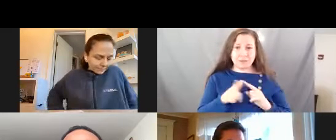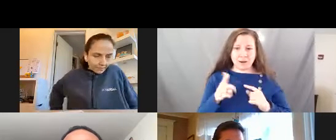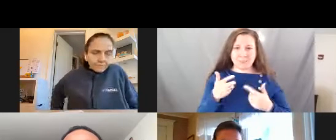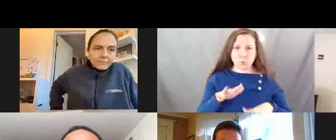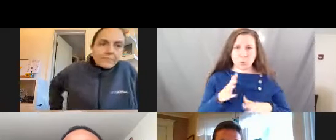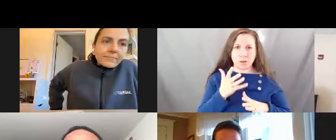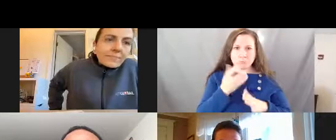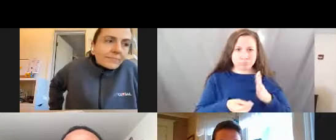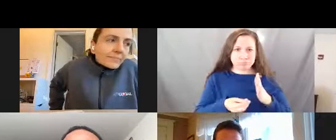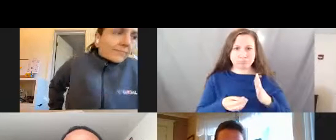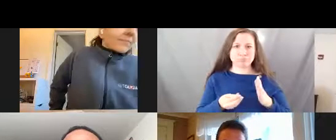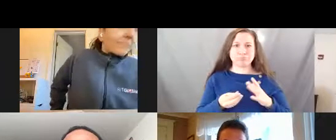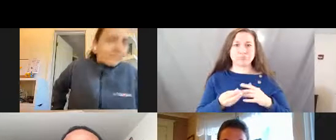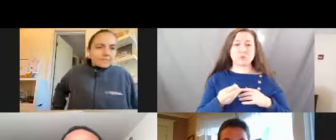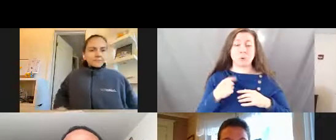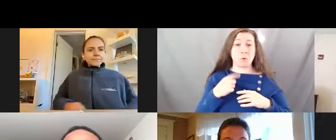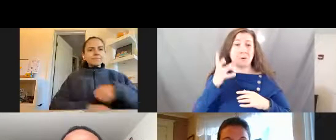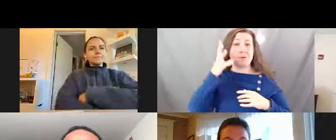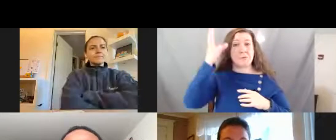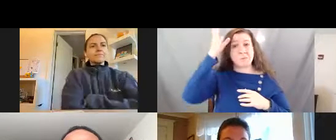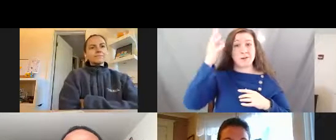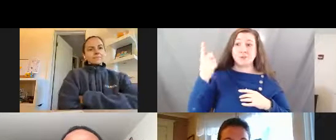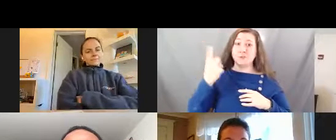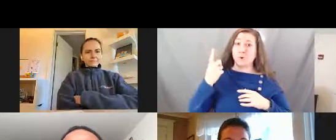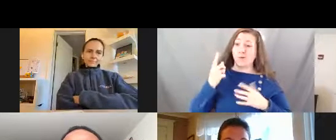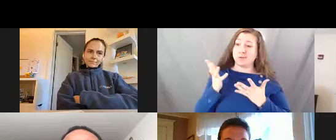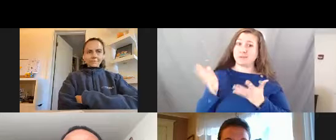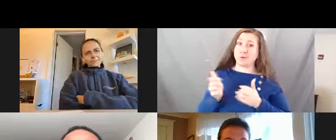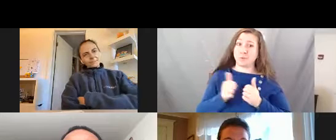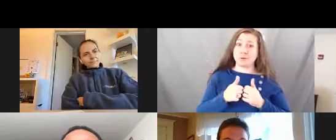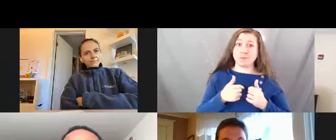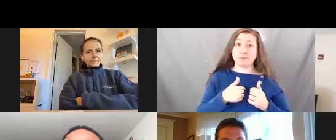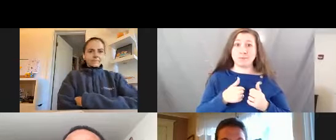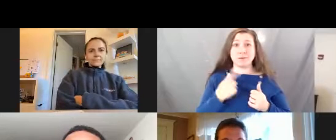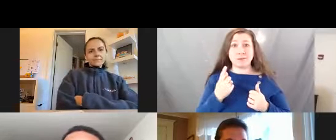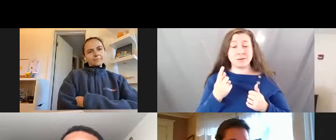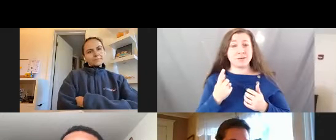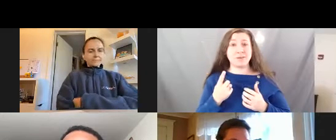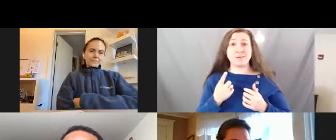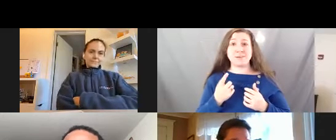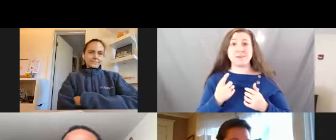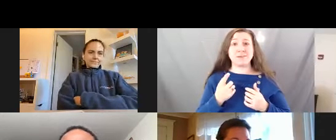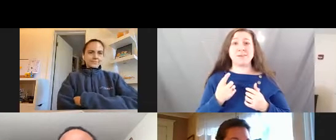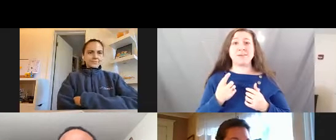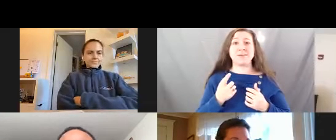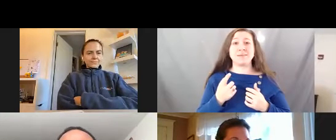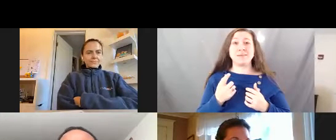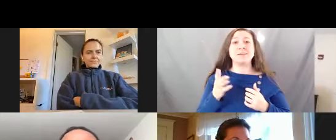So my parents always reminded me that, like always pray, for example. Like for example, I would always go to for